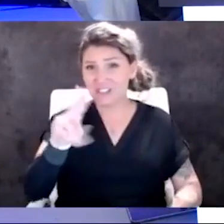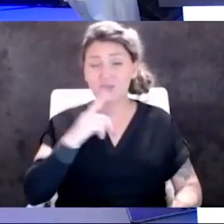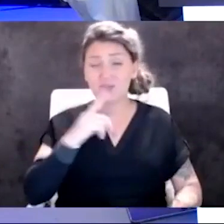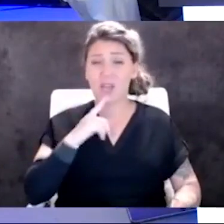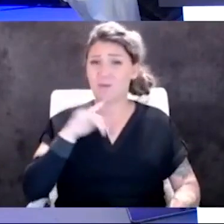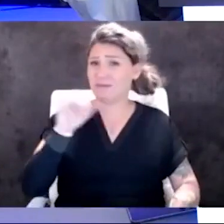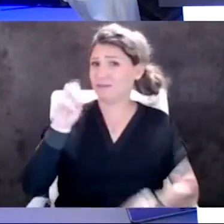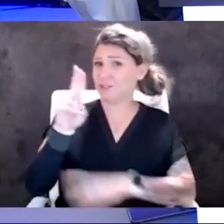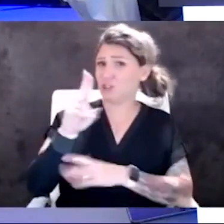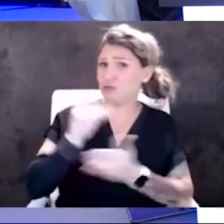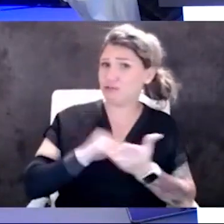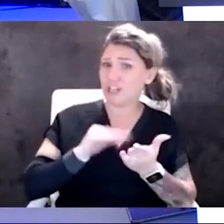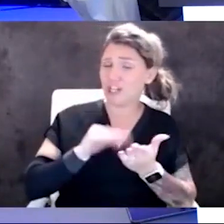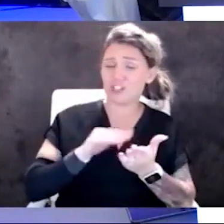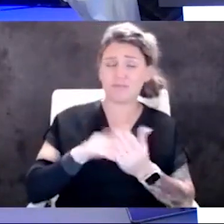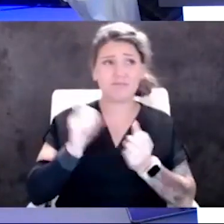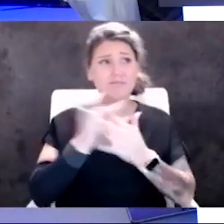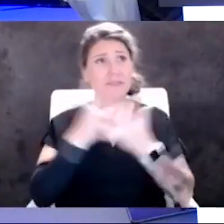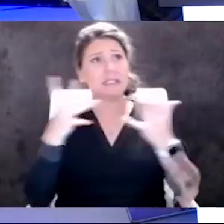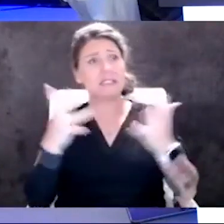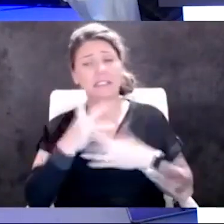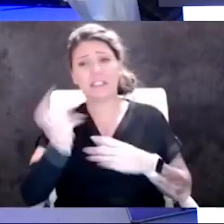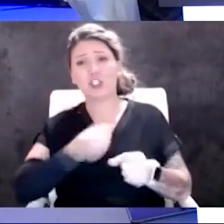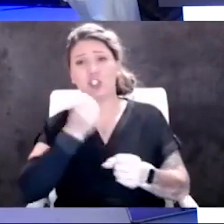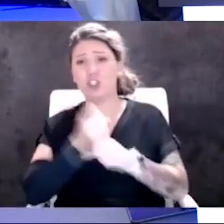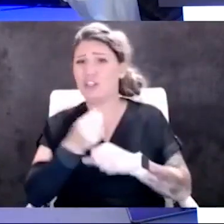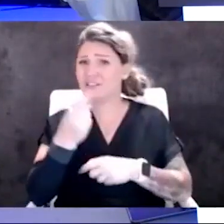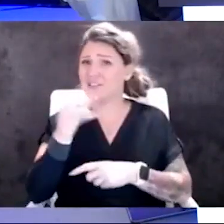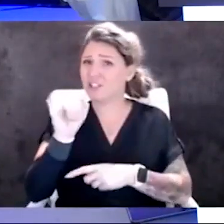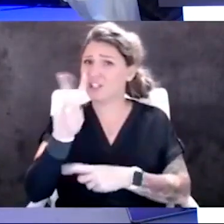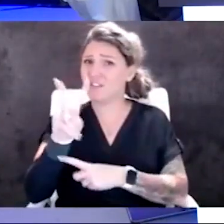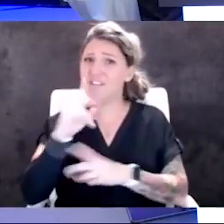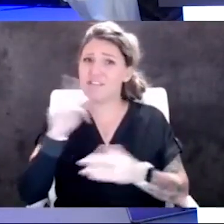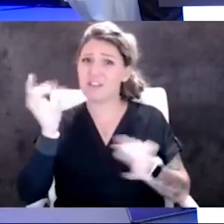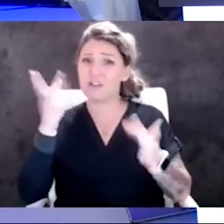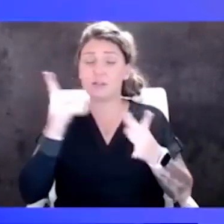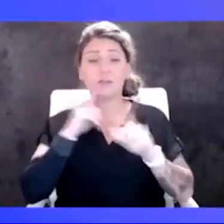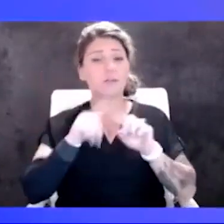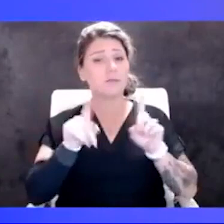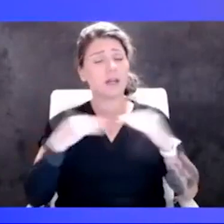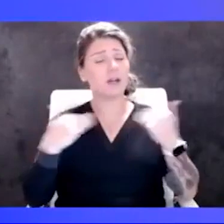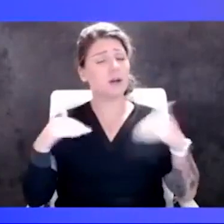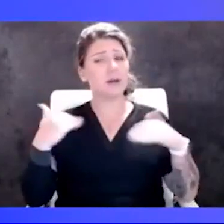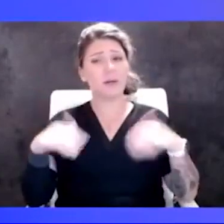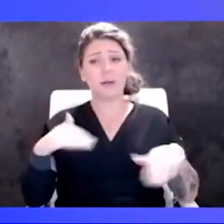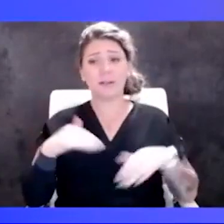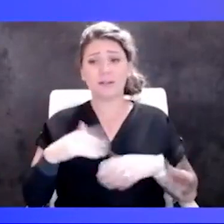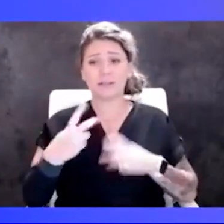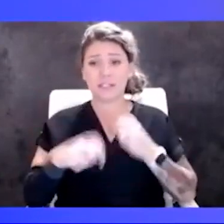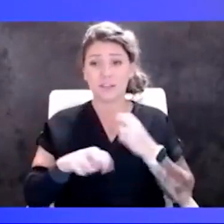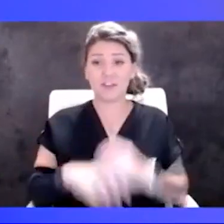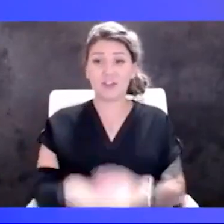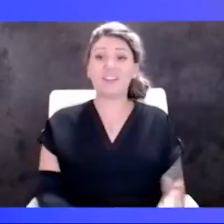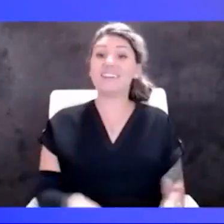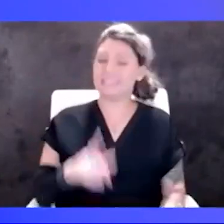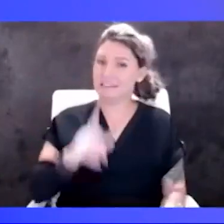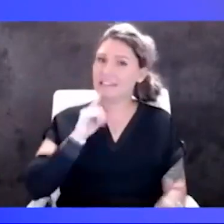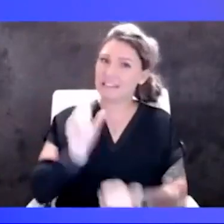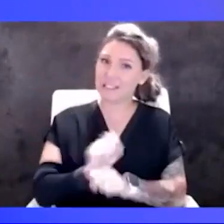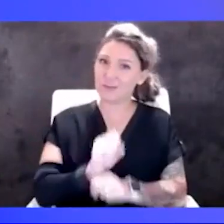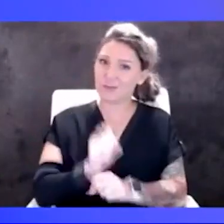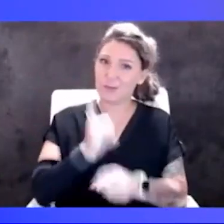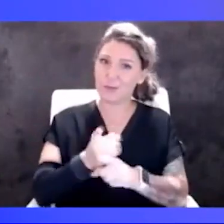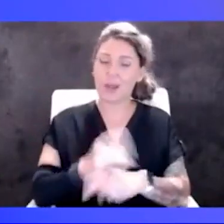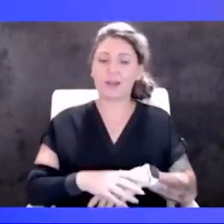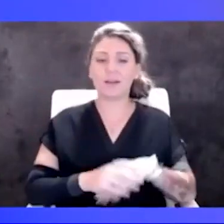through the HIV crisis, but man, you guys, this has been a tough time. And you're absolutely right. I will say that